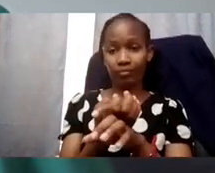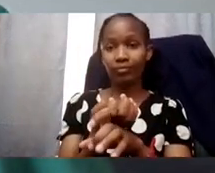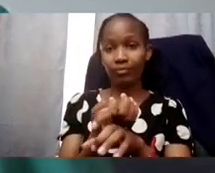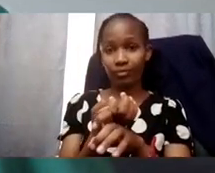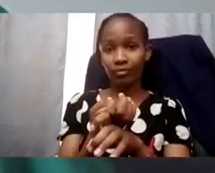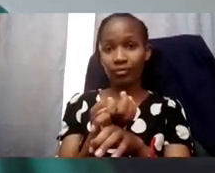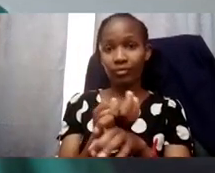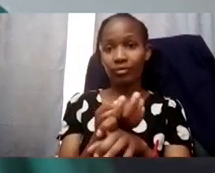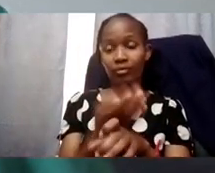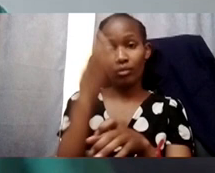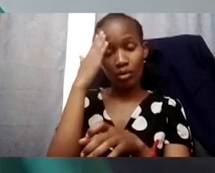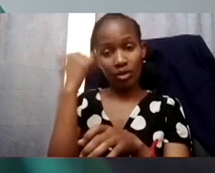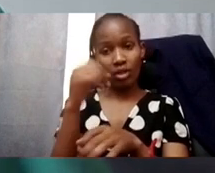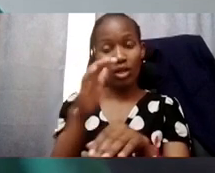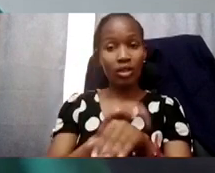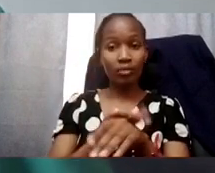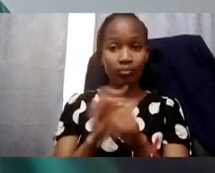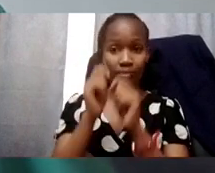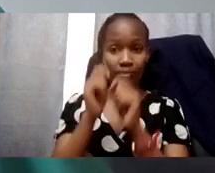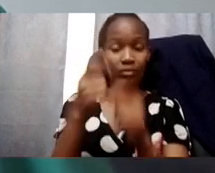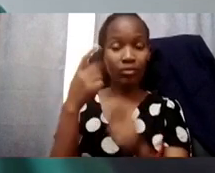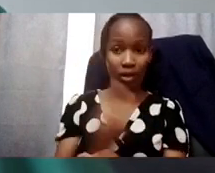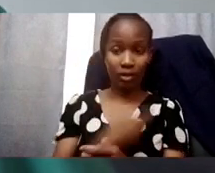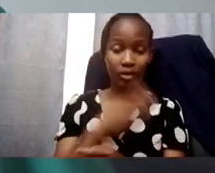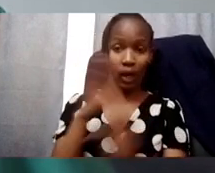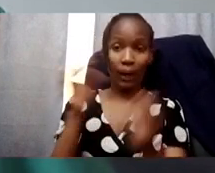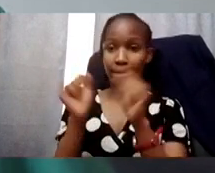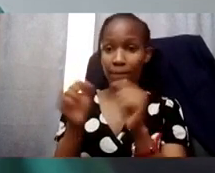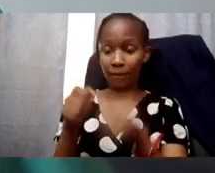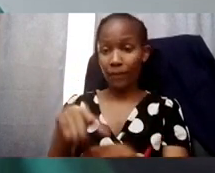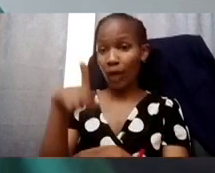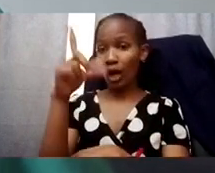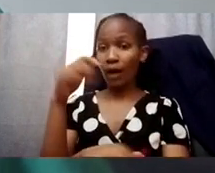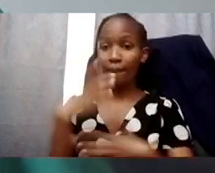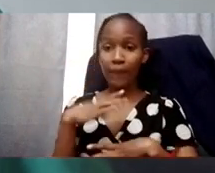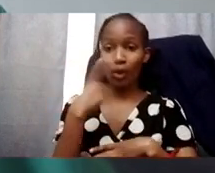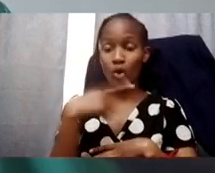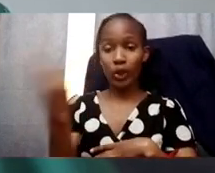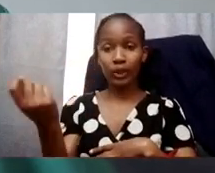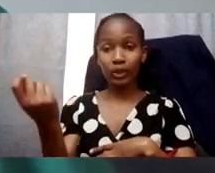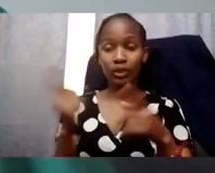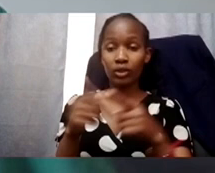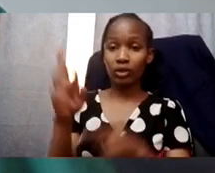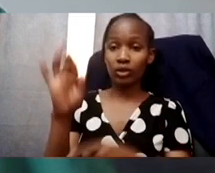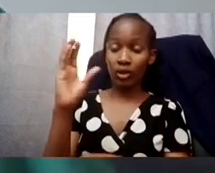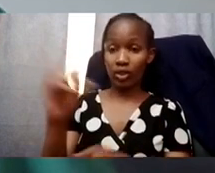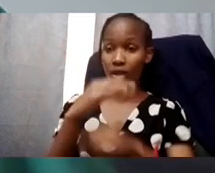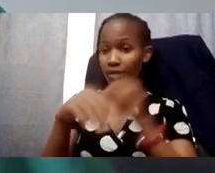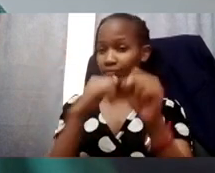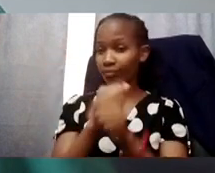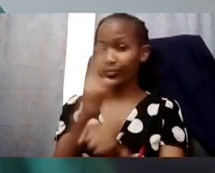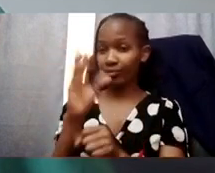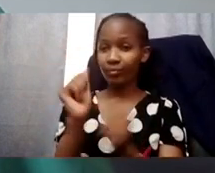talent. Of course, for us, to be able to select the ones who made it to Rio in 2016, mm-hmm. Ambassador used